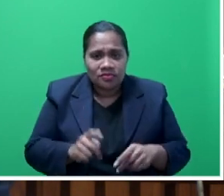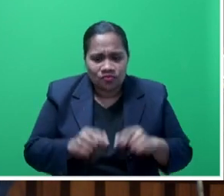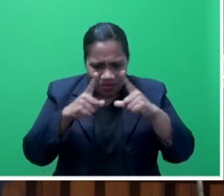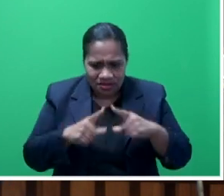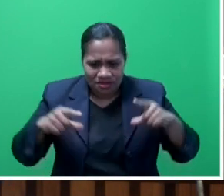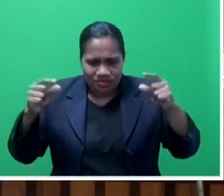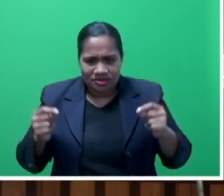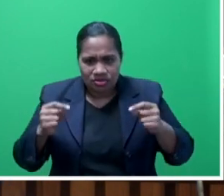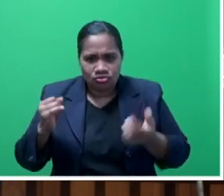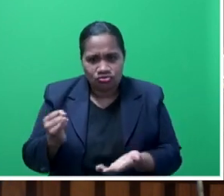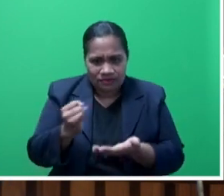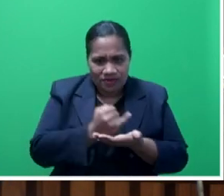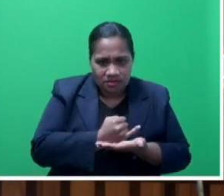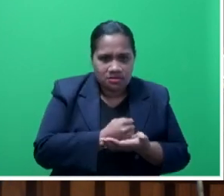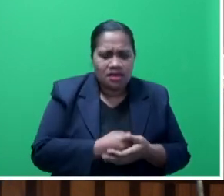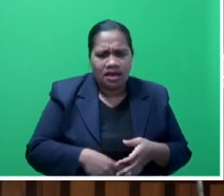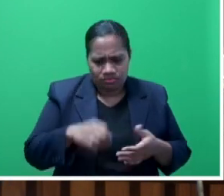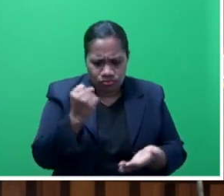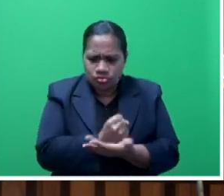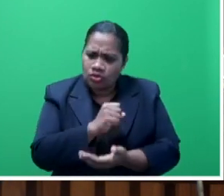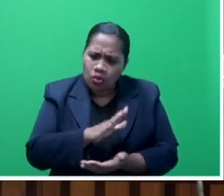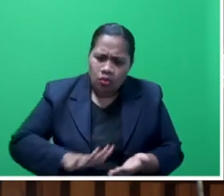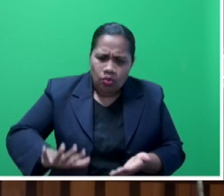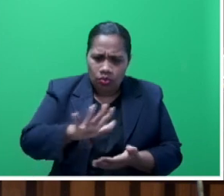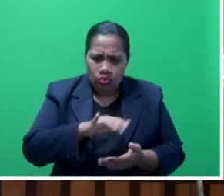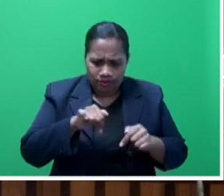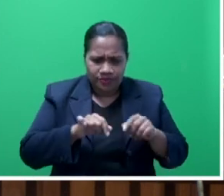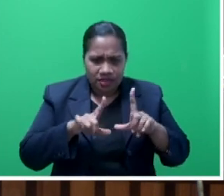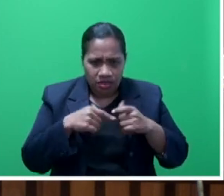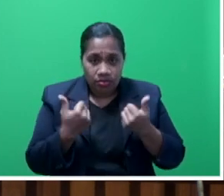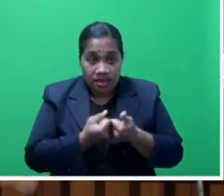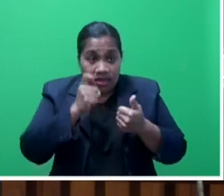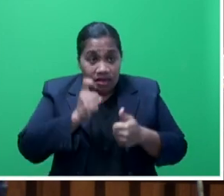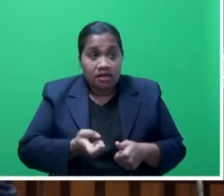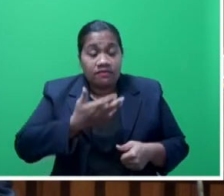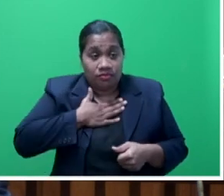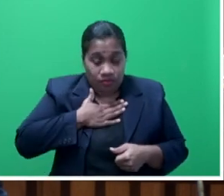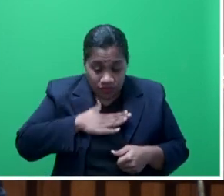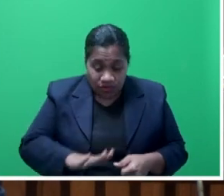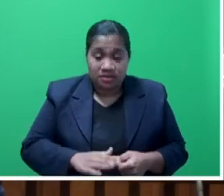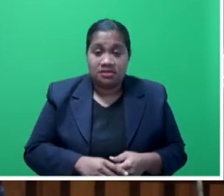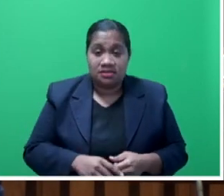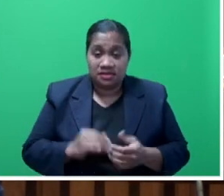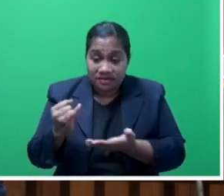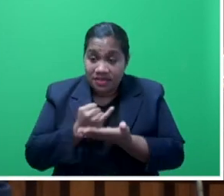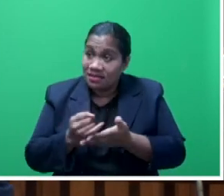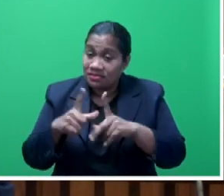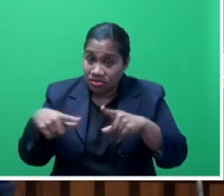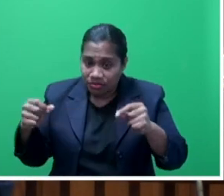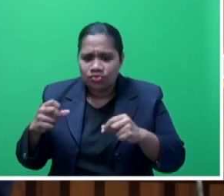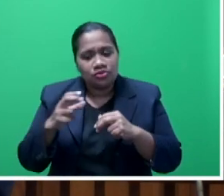sure everybody in this chamber would agree that if you want to get foreign investments like the Japanese, that's something that we want.